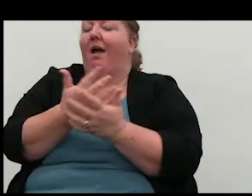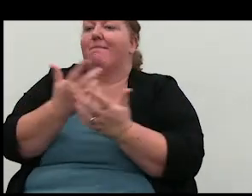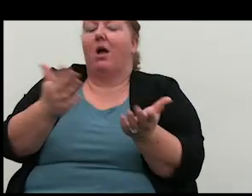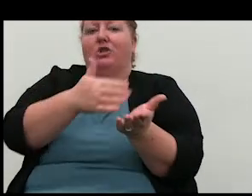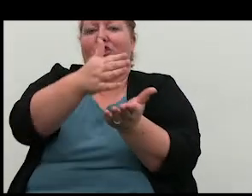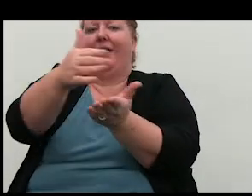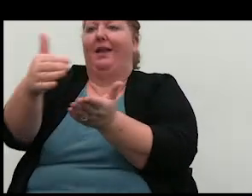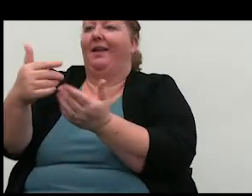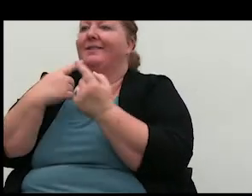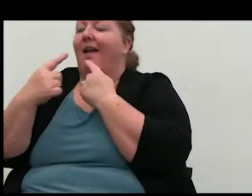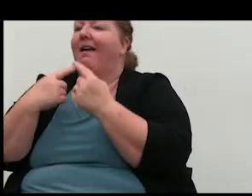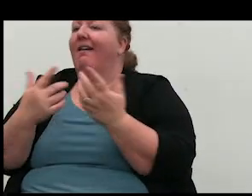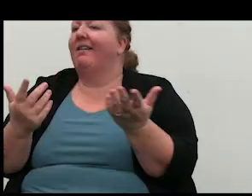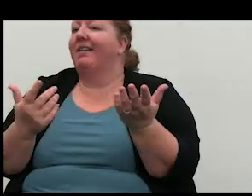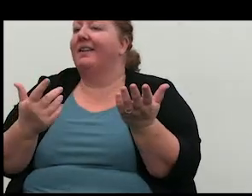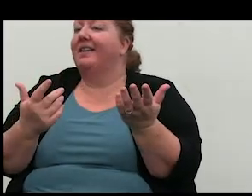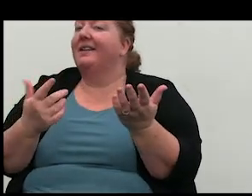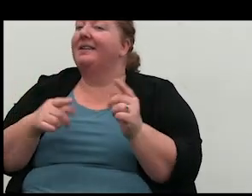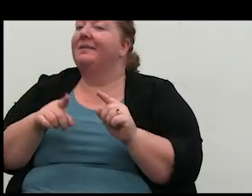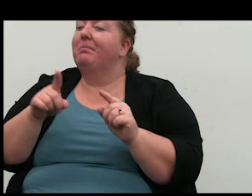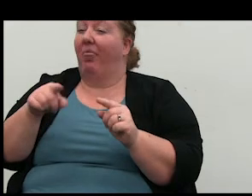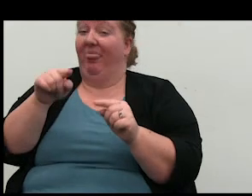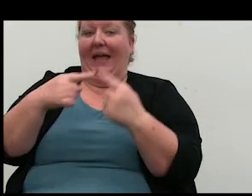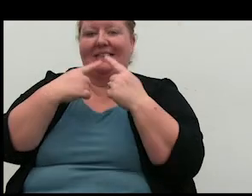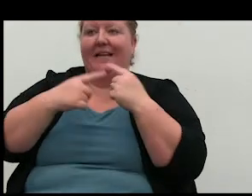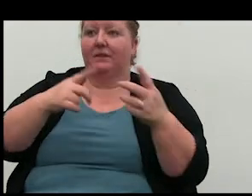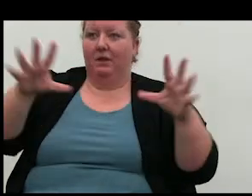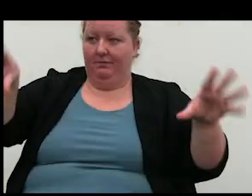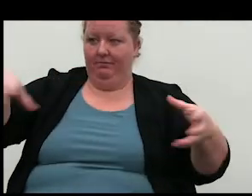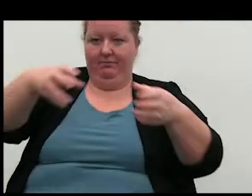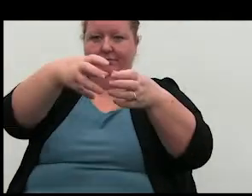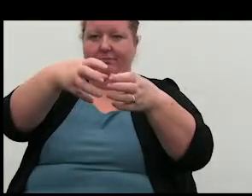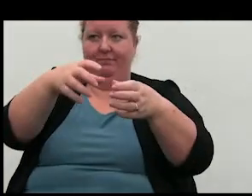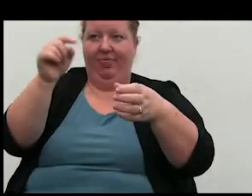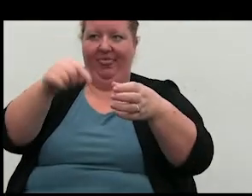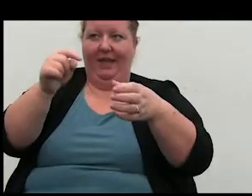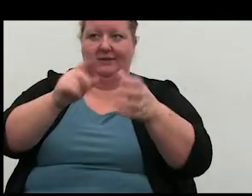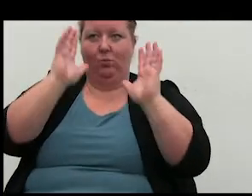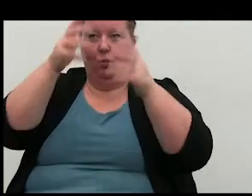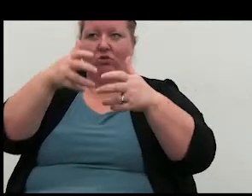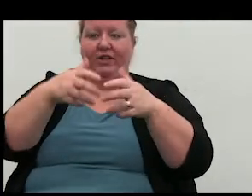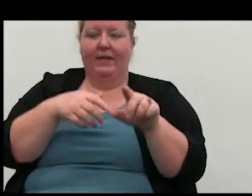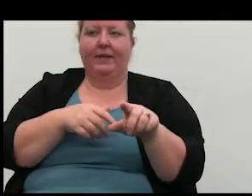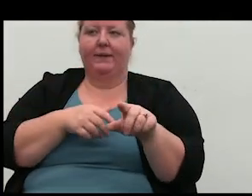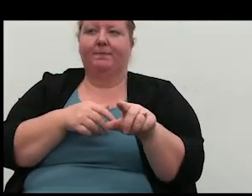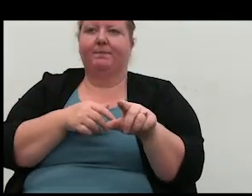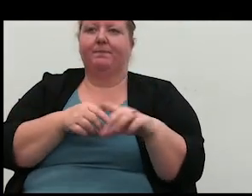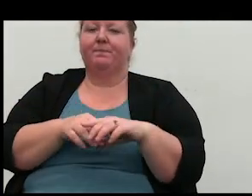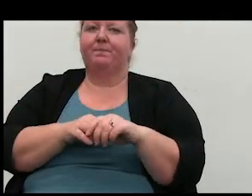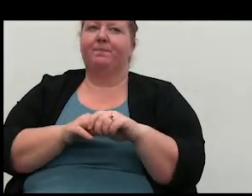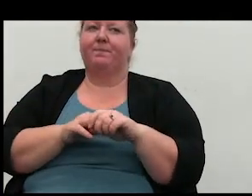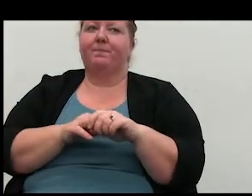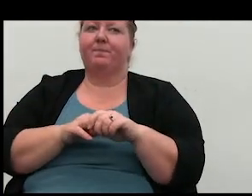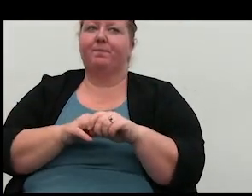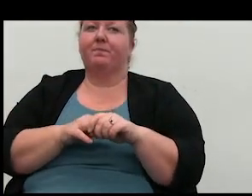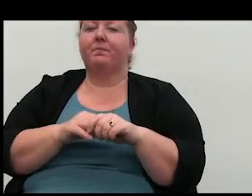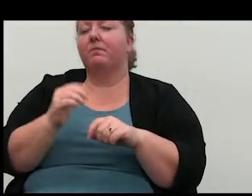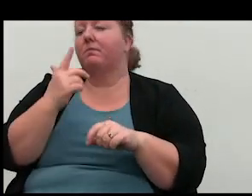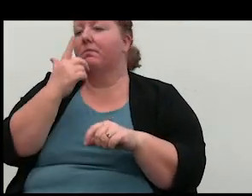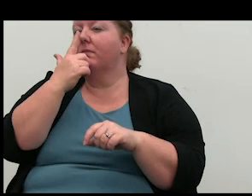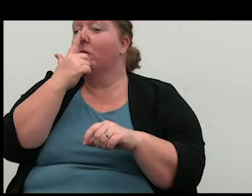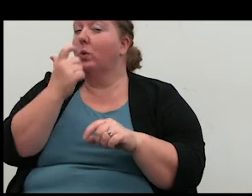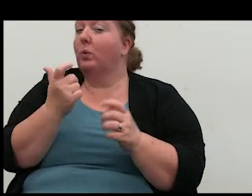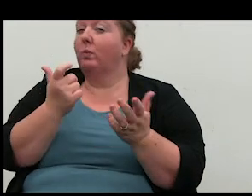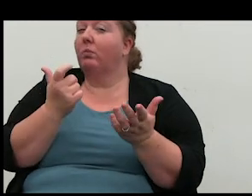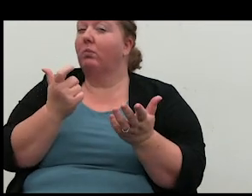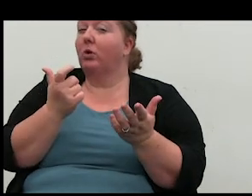collected on us, but also the putting together of that data, I think, is the other worrying thing, because you can give